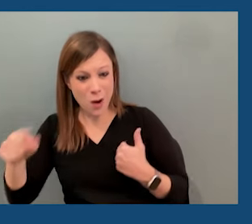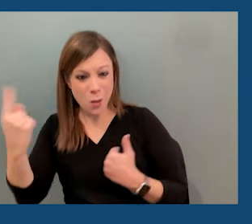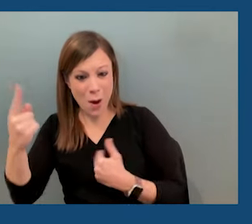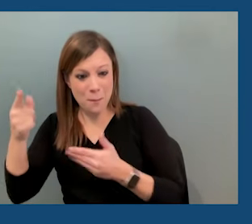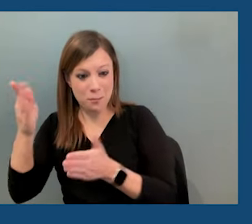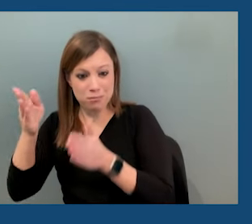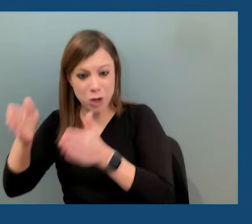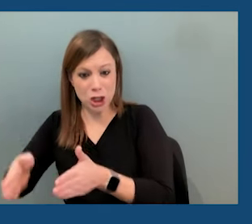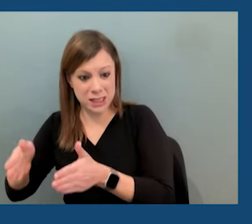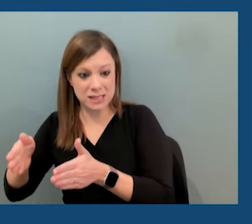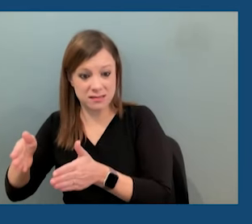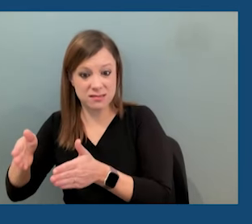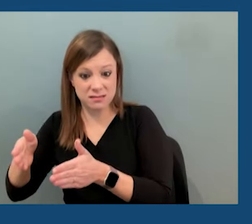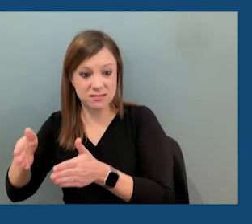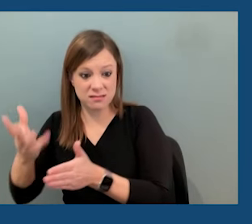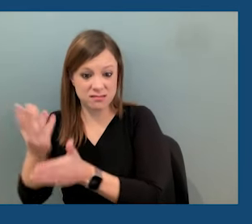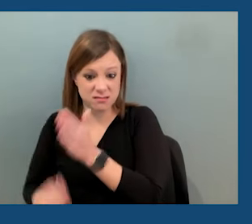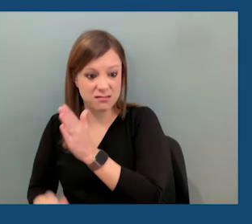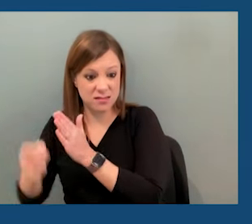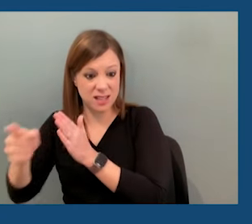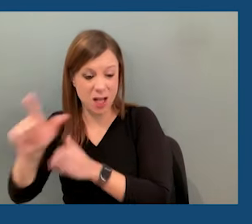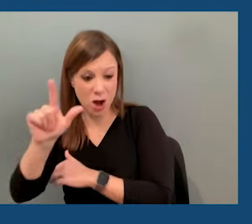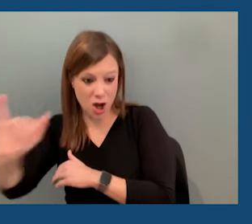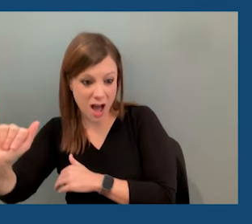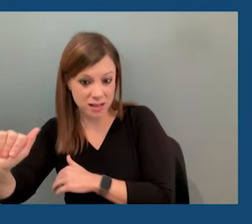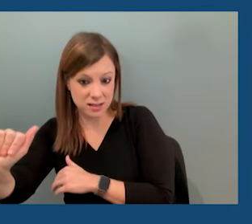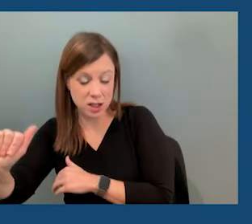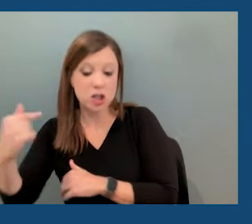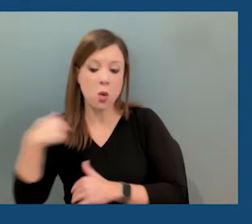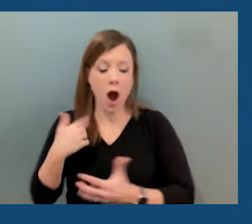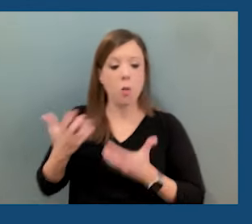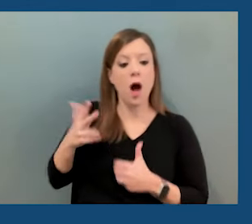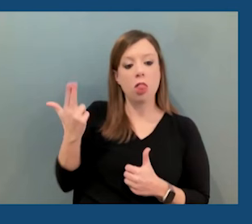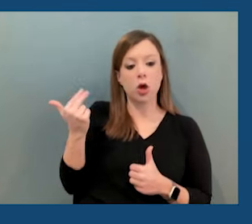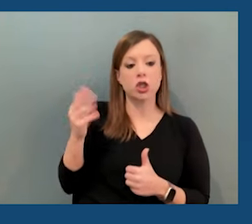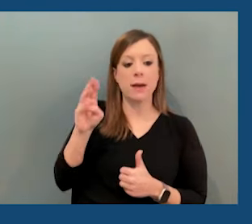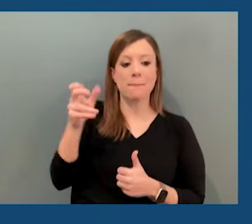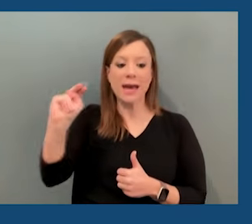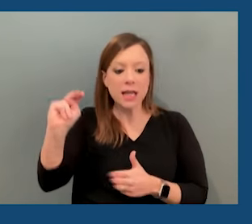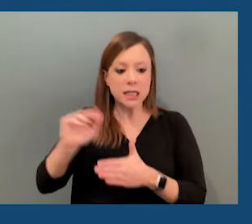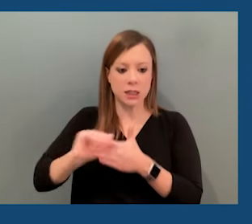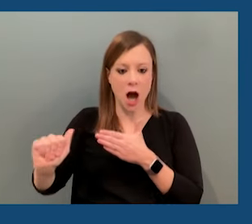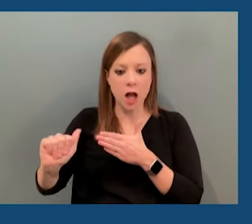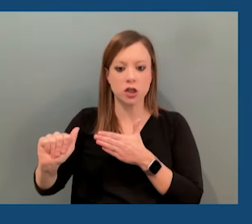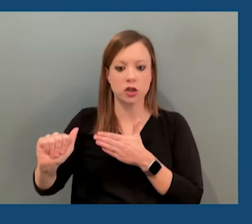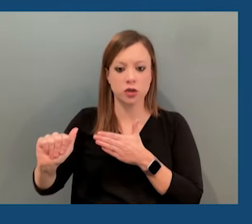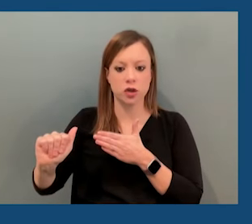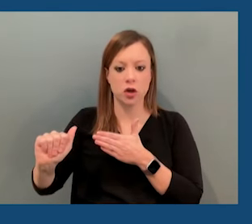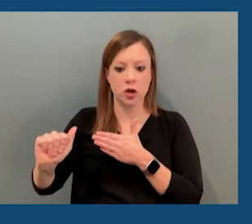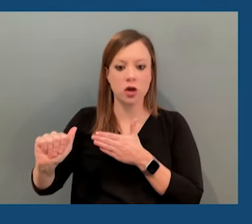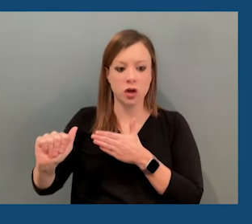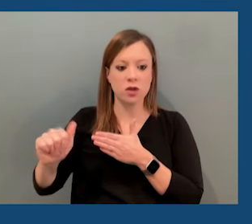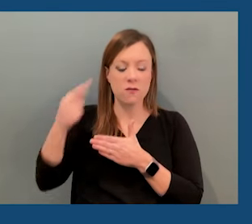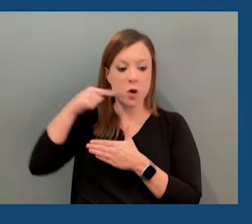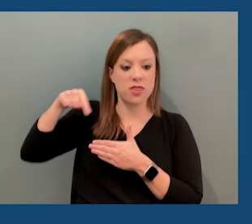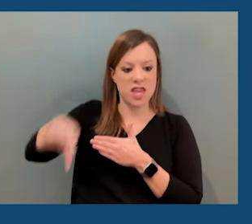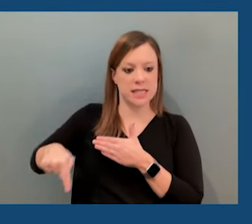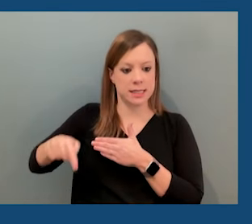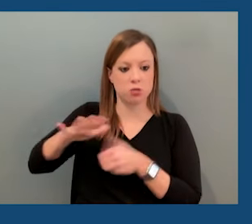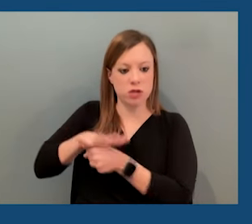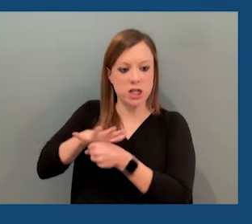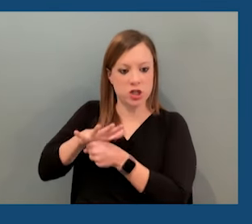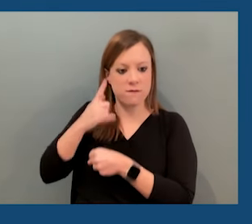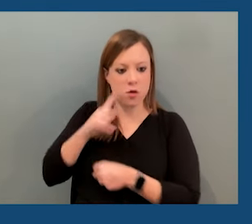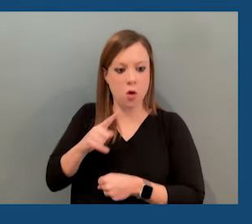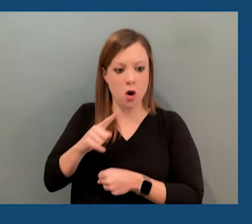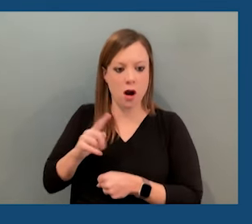proposing additional money, $13 million statewide, but $1.3 million for this region to help connect our veterans and